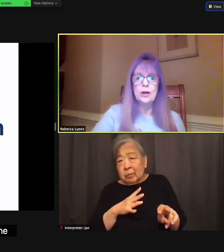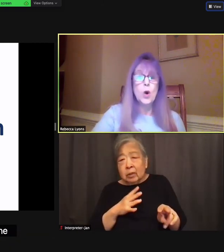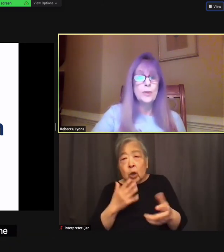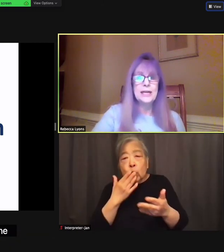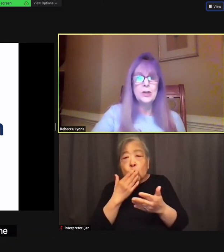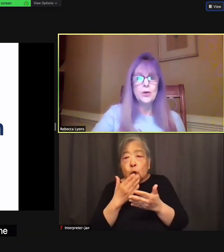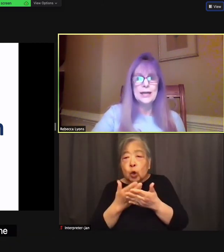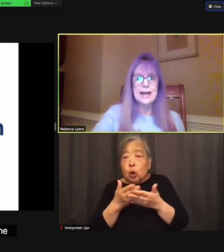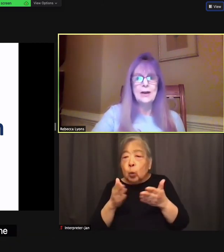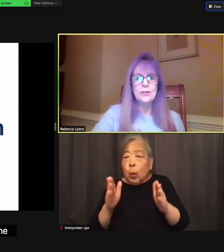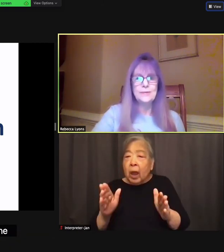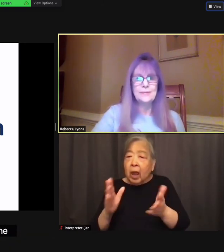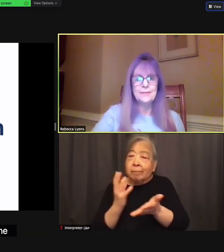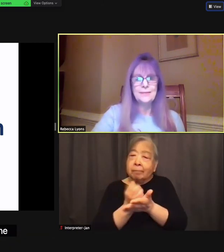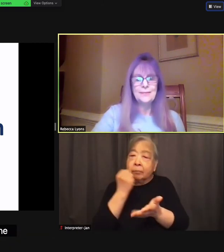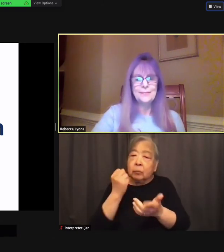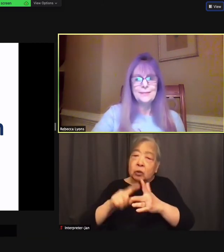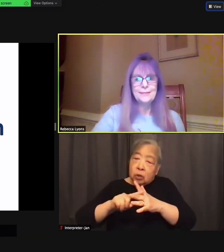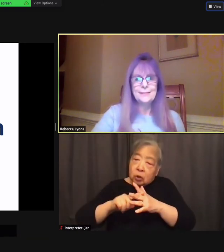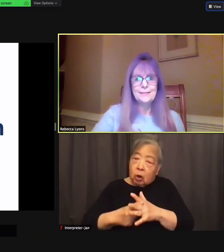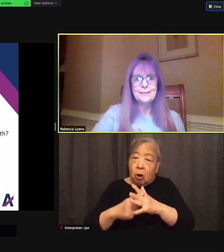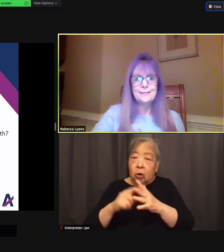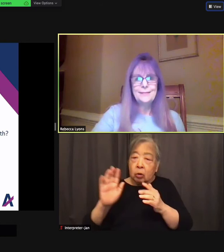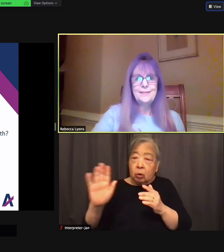or opening your account.